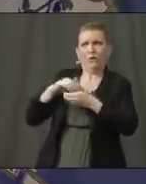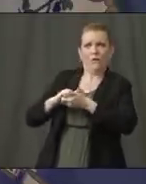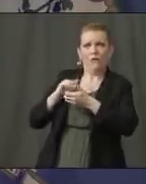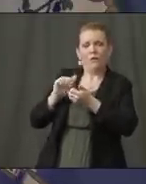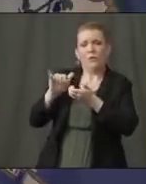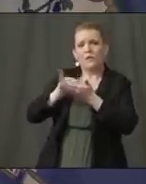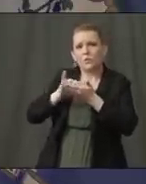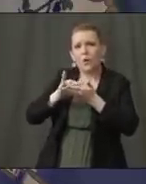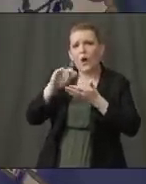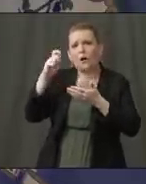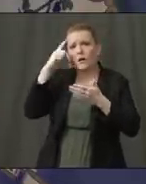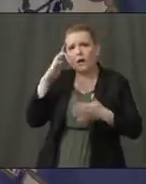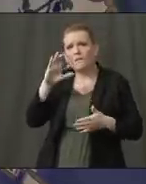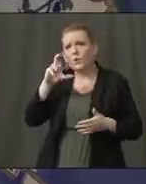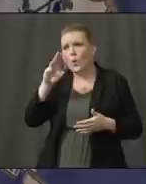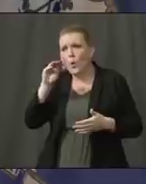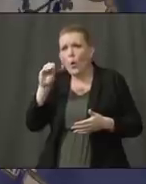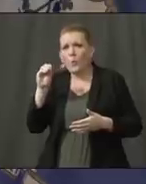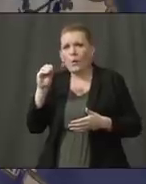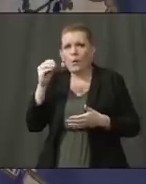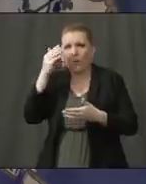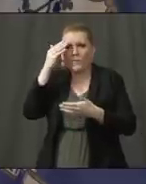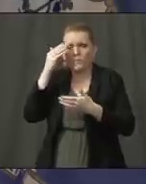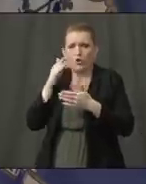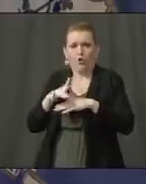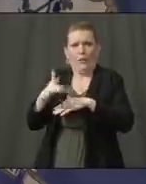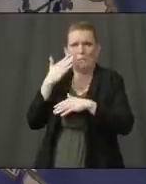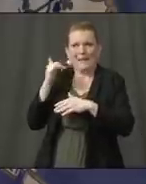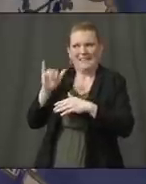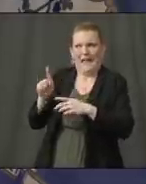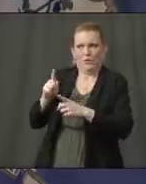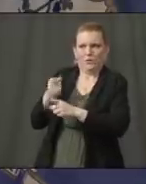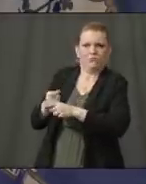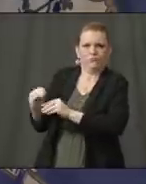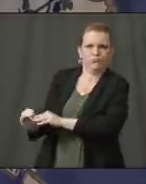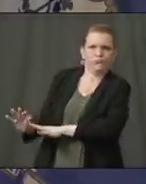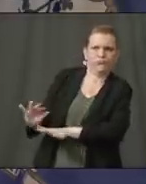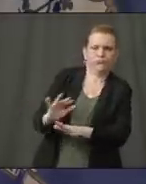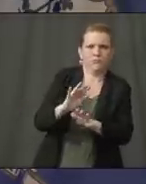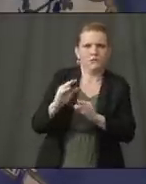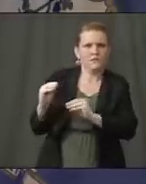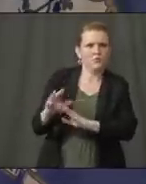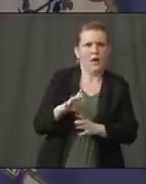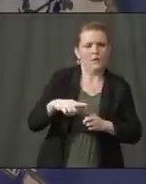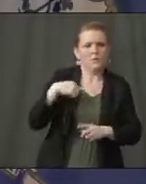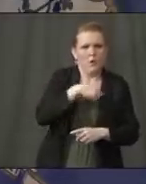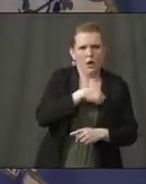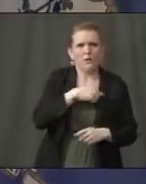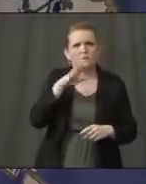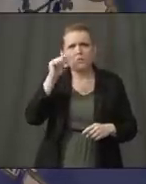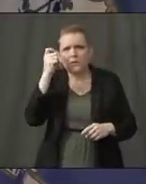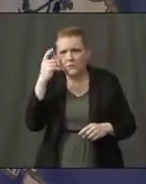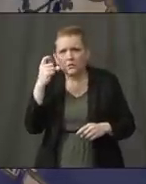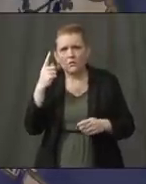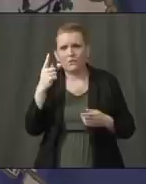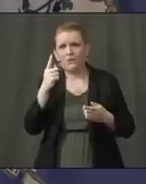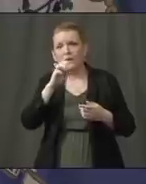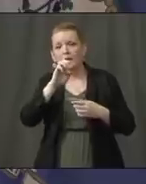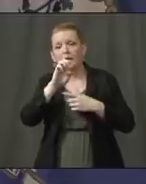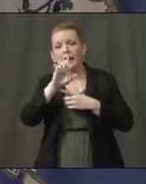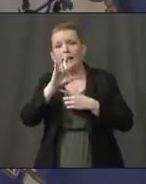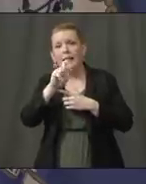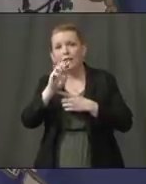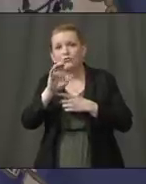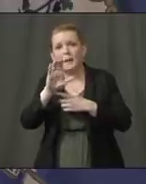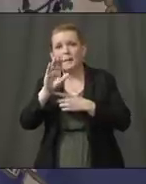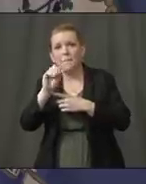part of the state, electric boat. They're on both sides of the border, Rhode Island in Eastern Connecticut, New London. So I'm working closely